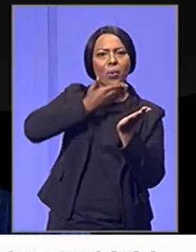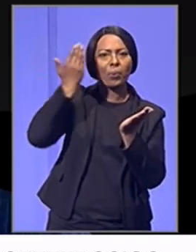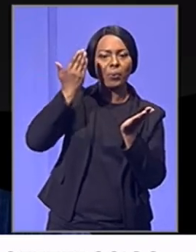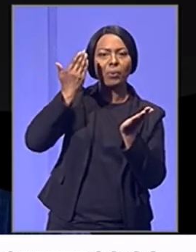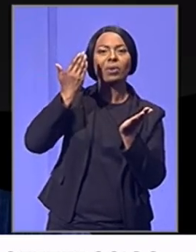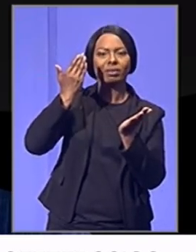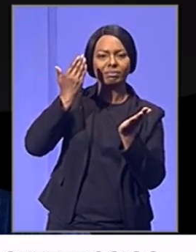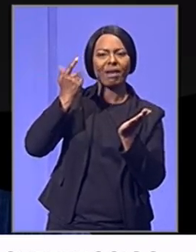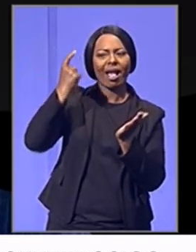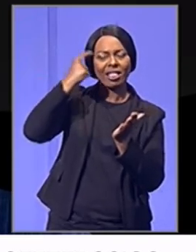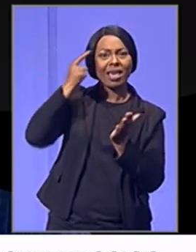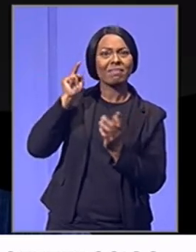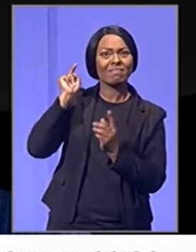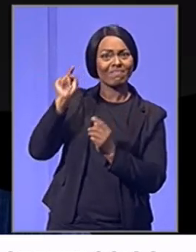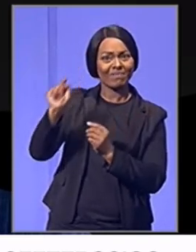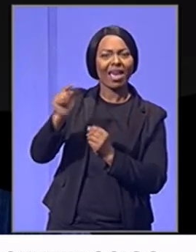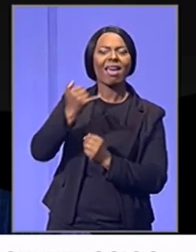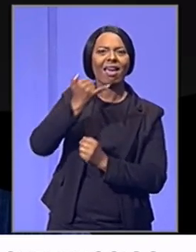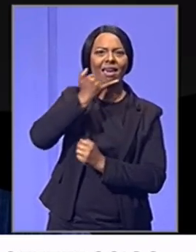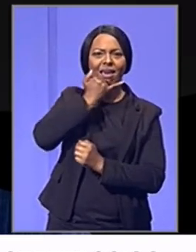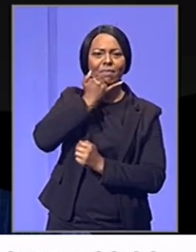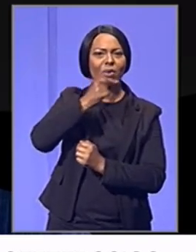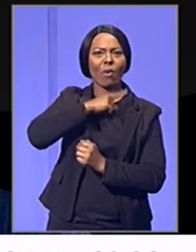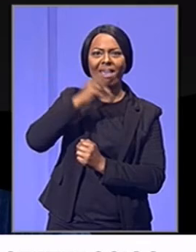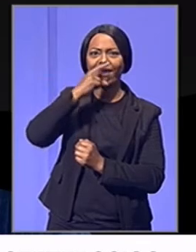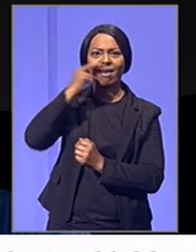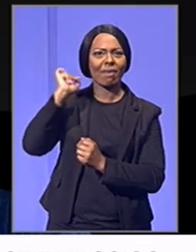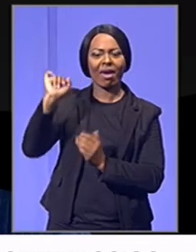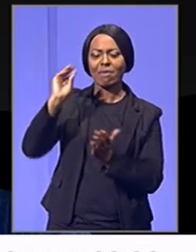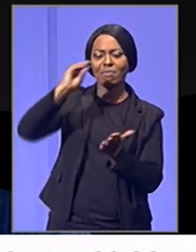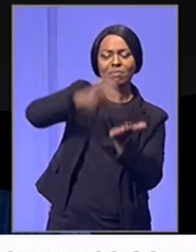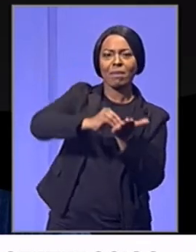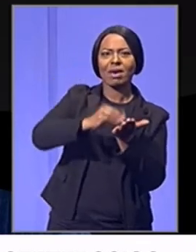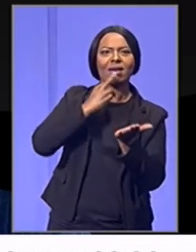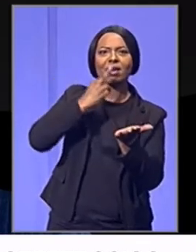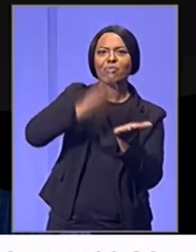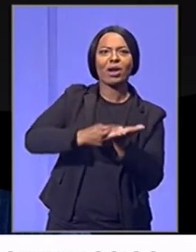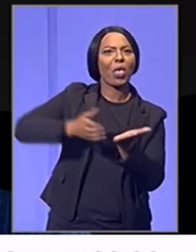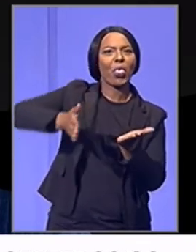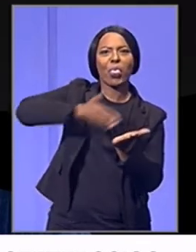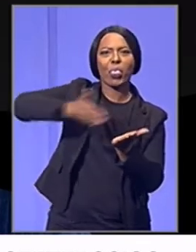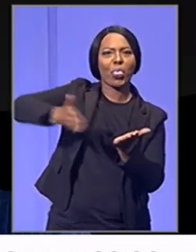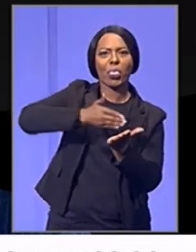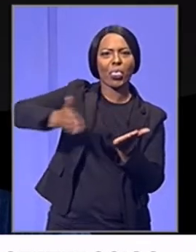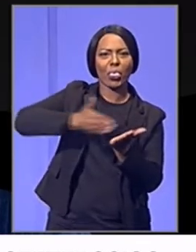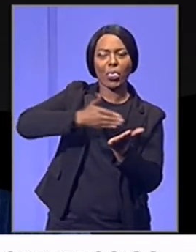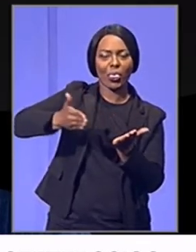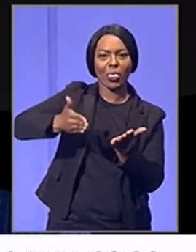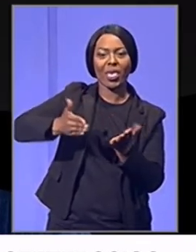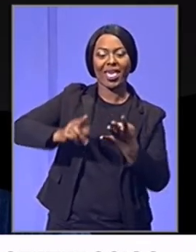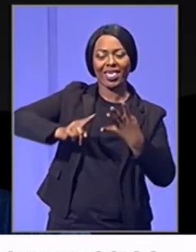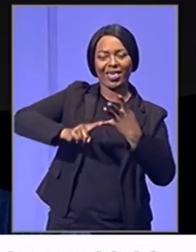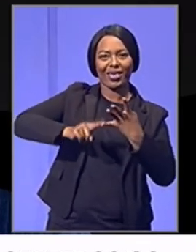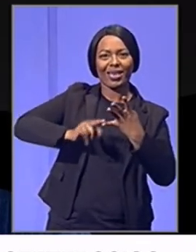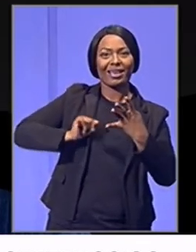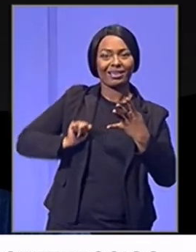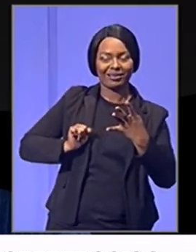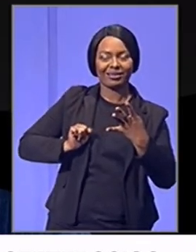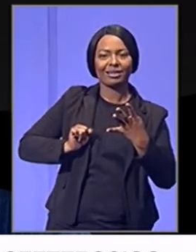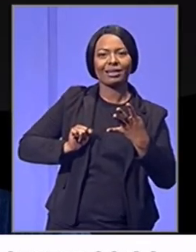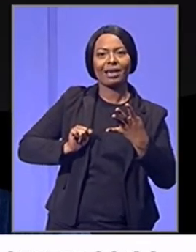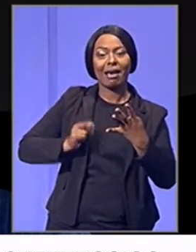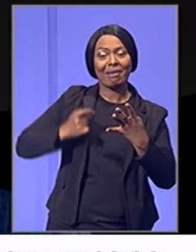be happy that his name has not been mentioned in this report. And my